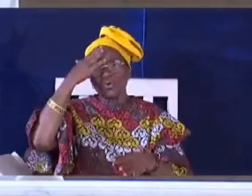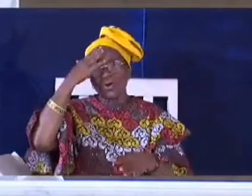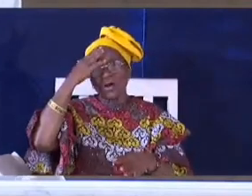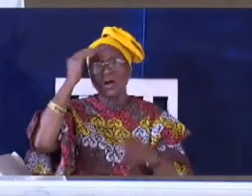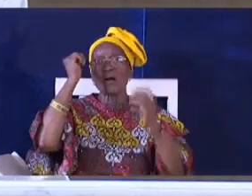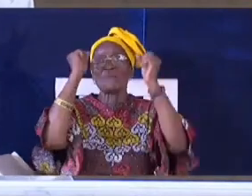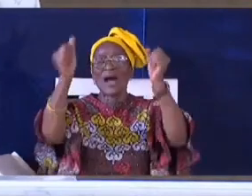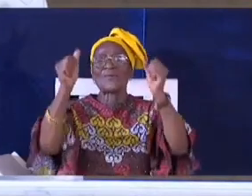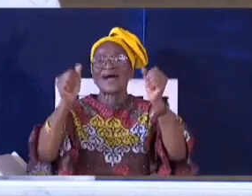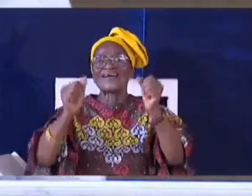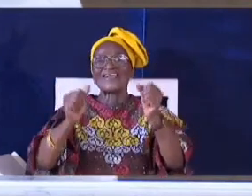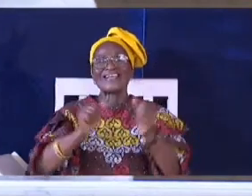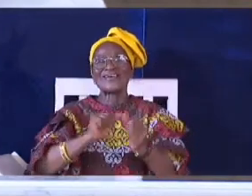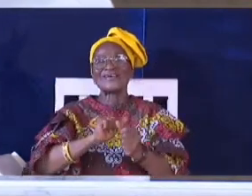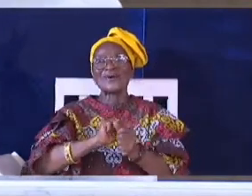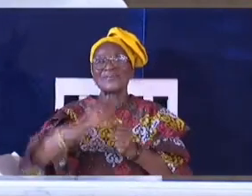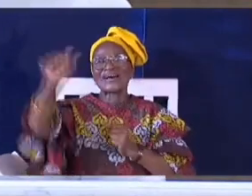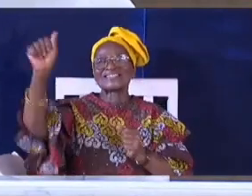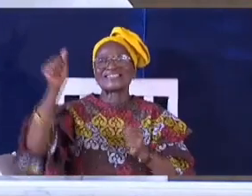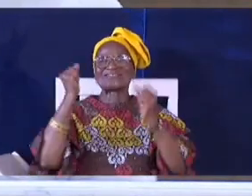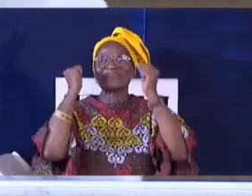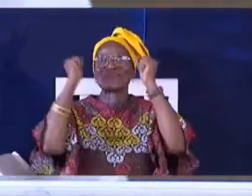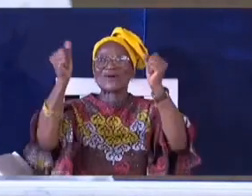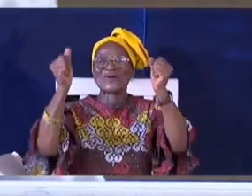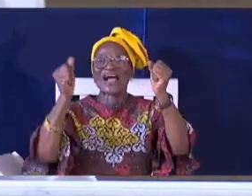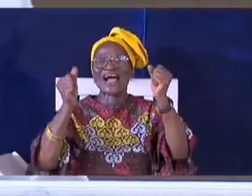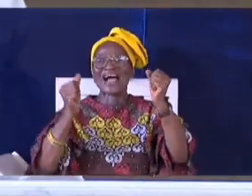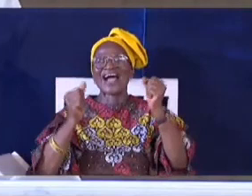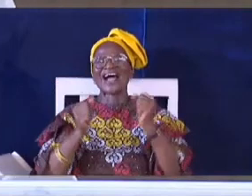power passes power.